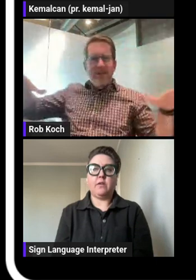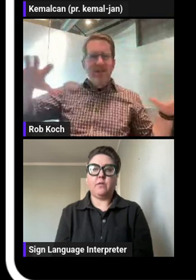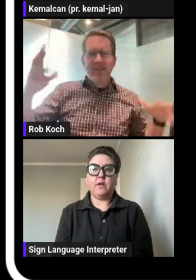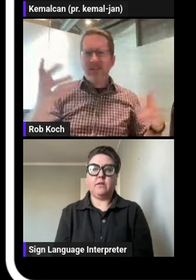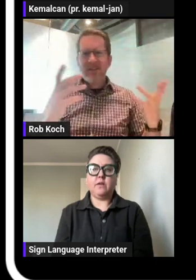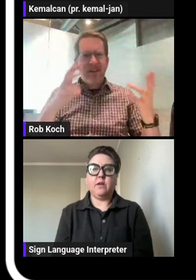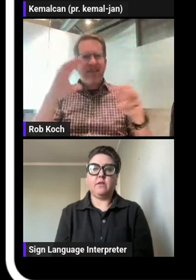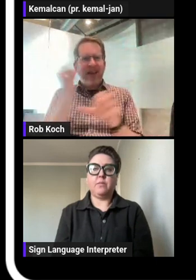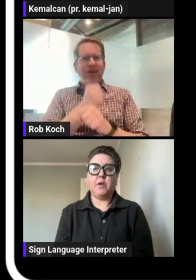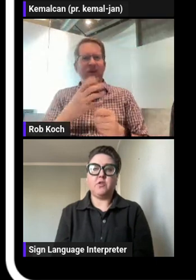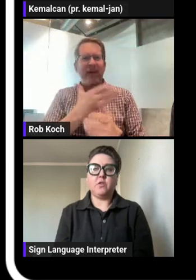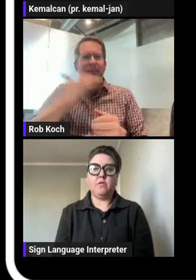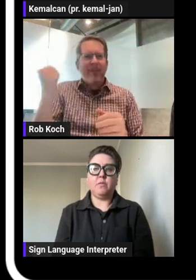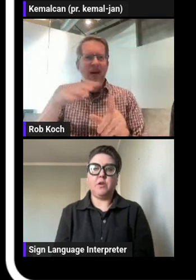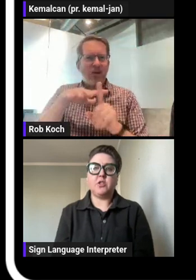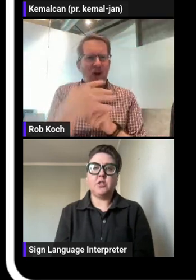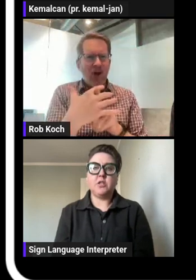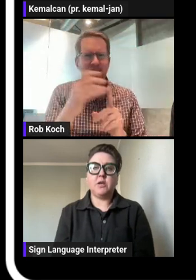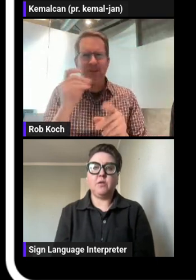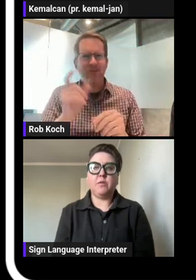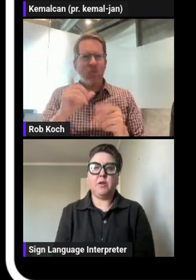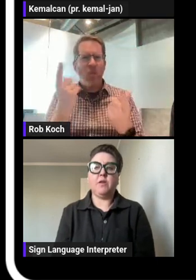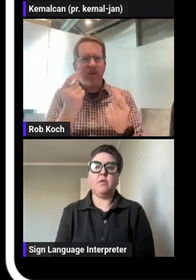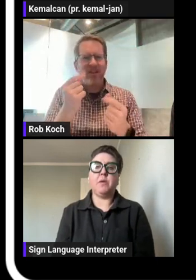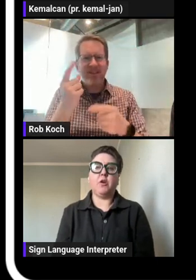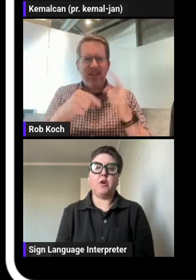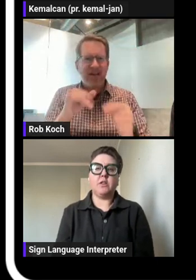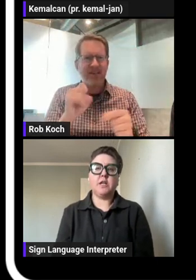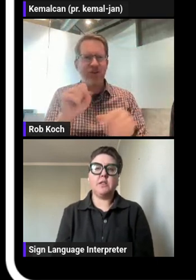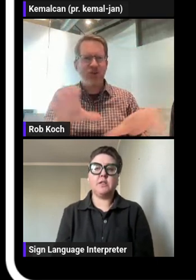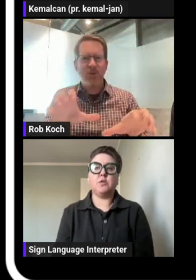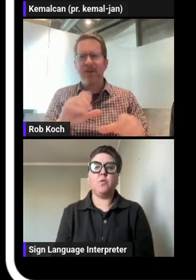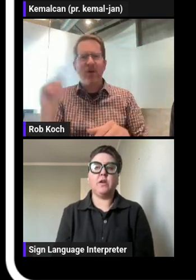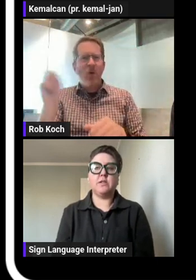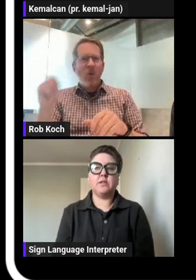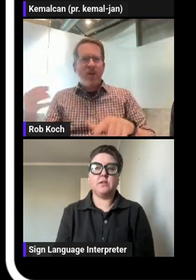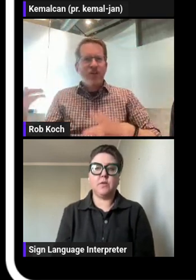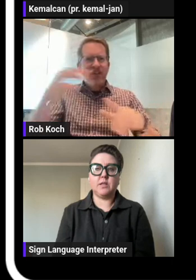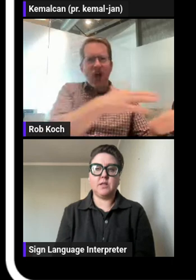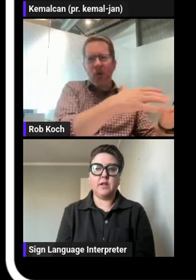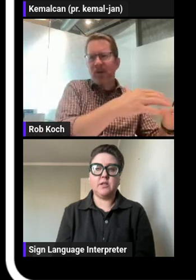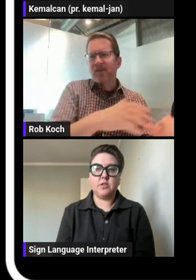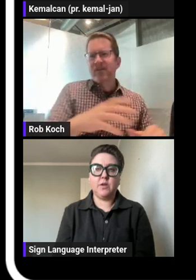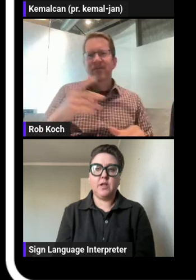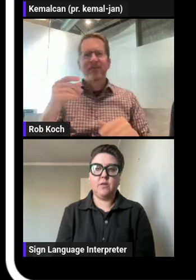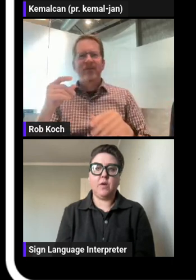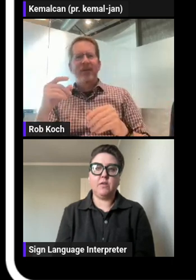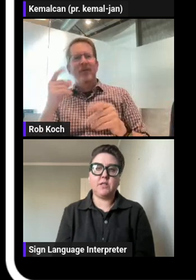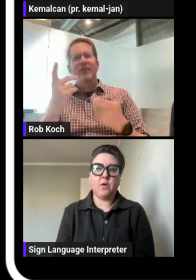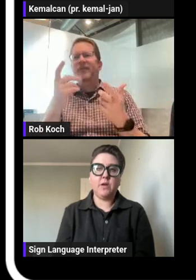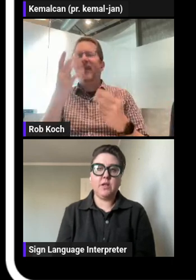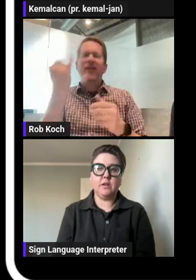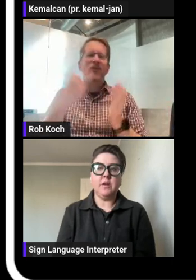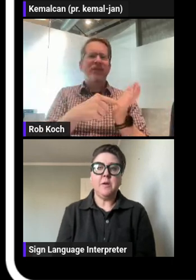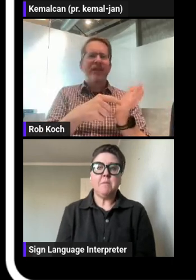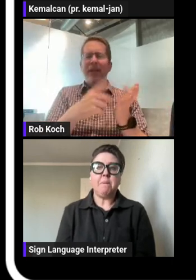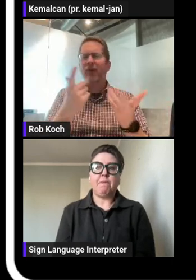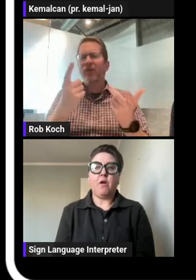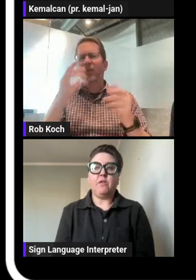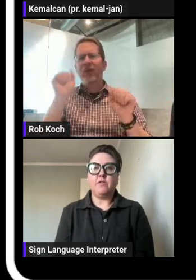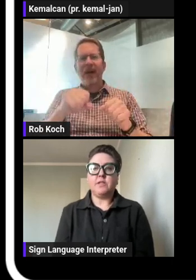this XYZ and spatial information that would give it better context as to what the sign is doing and where it's going